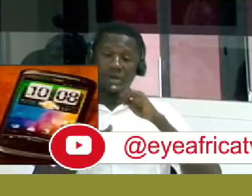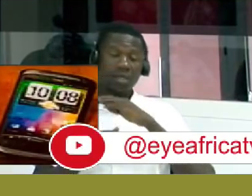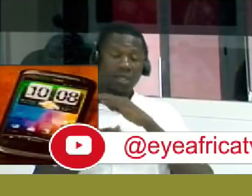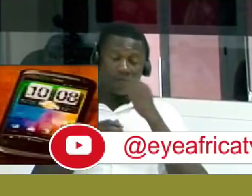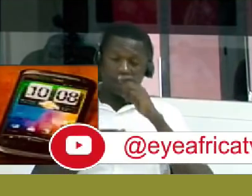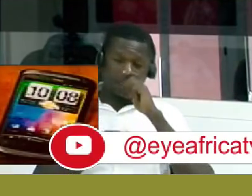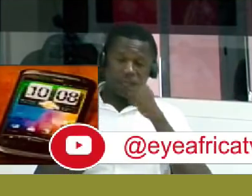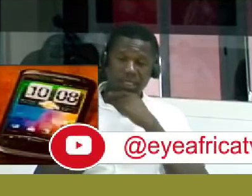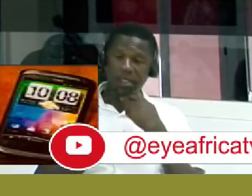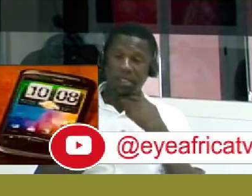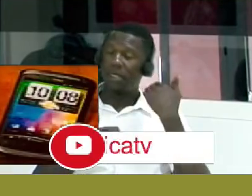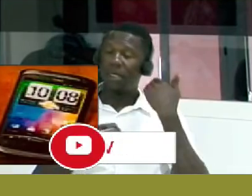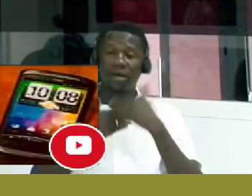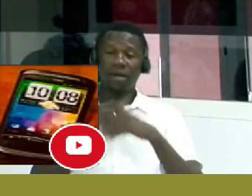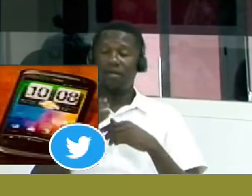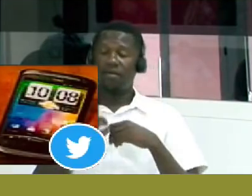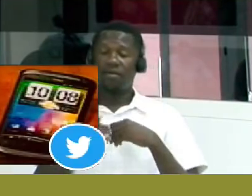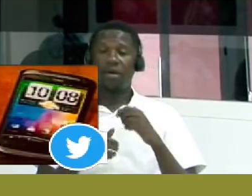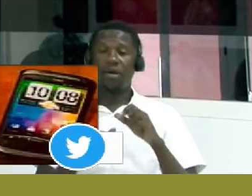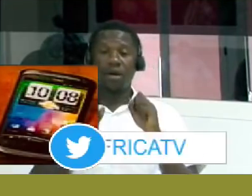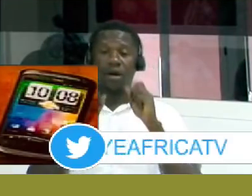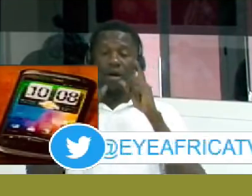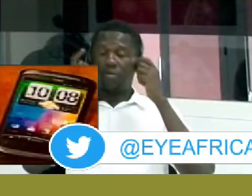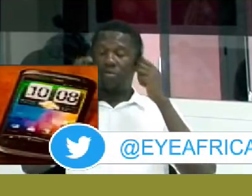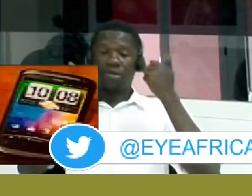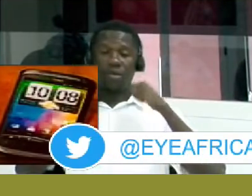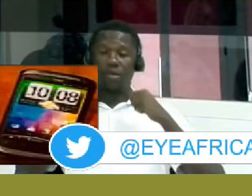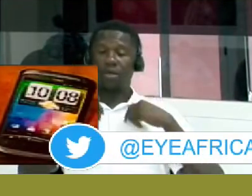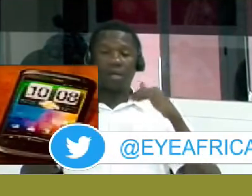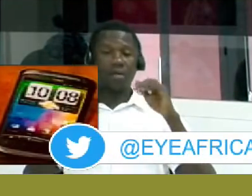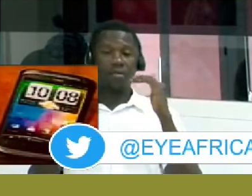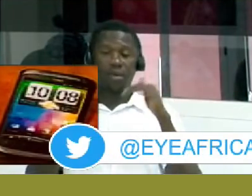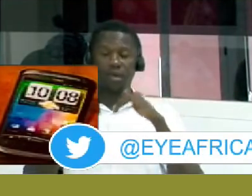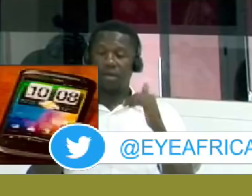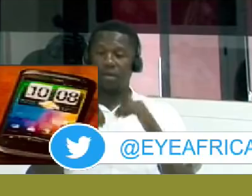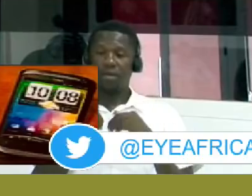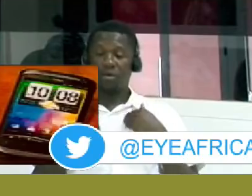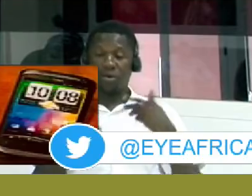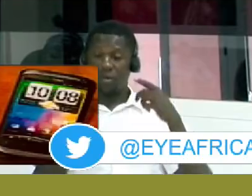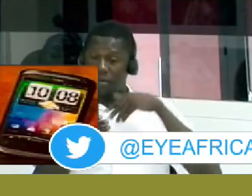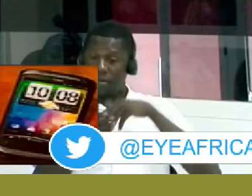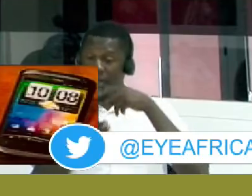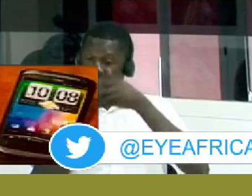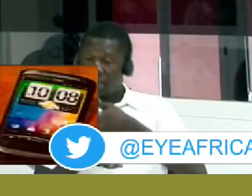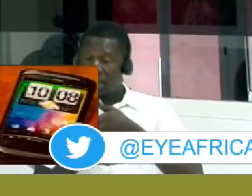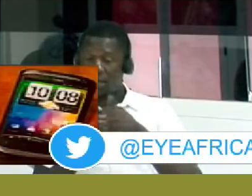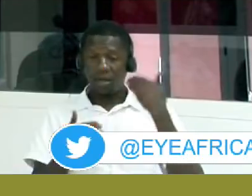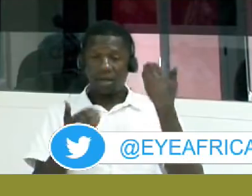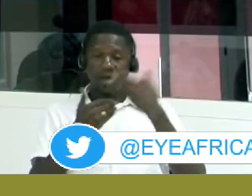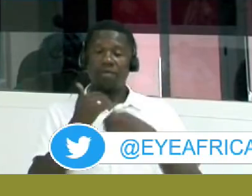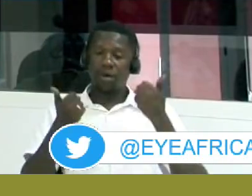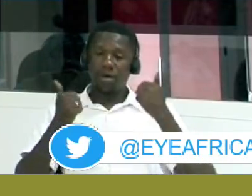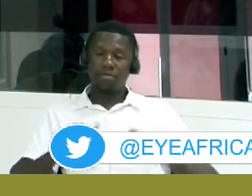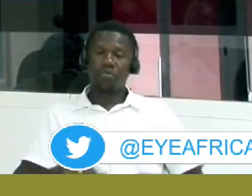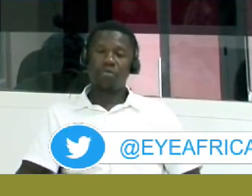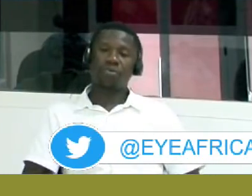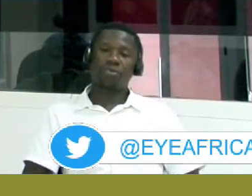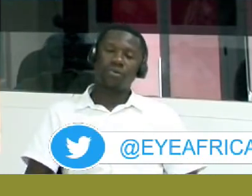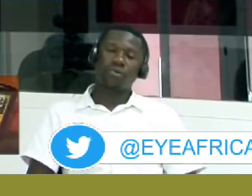arose, never in any meeting that I was present in, never. As a